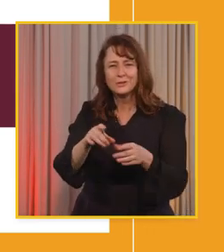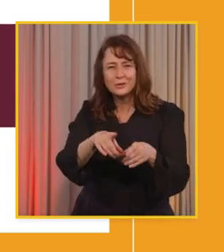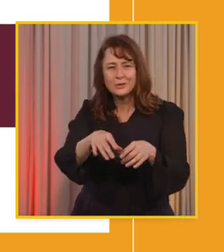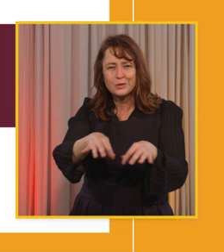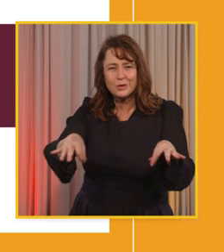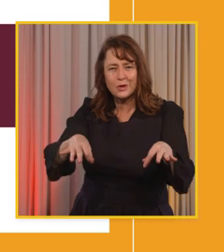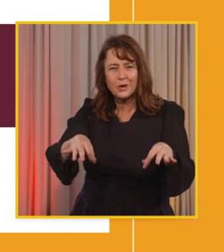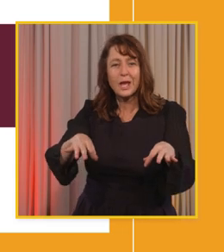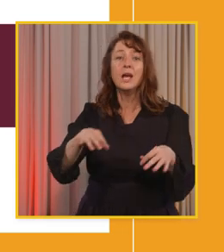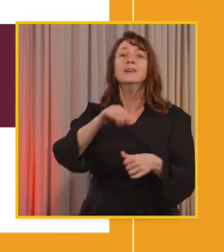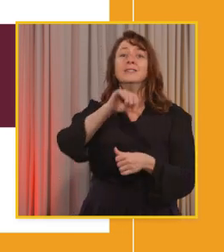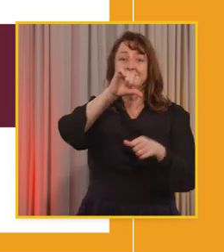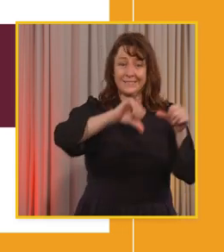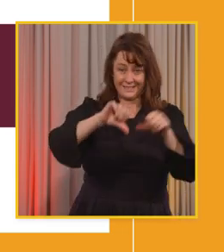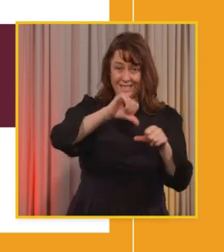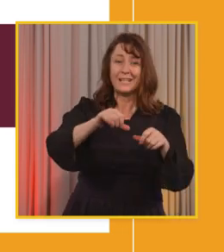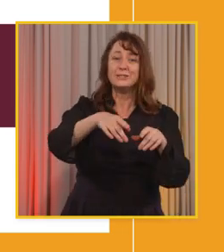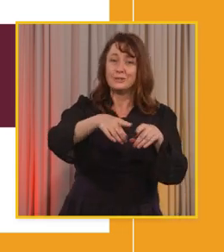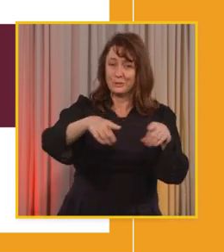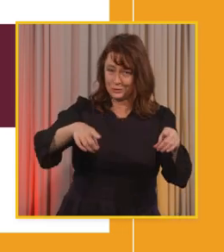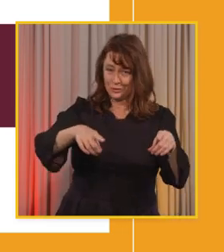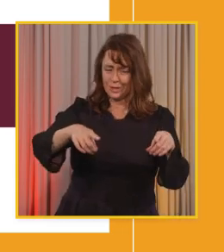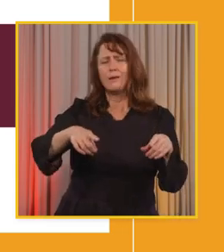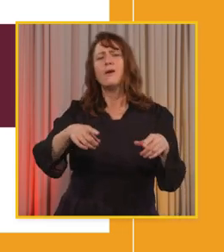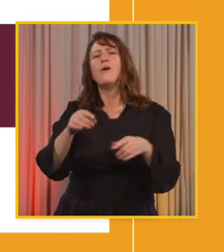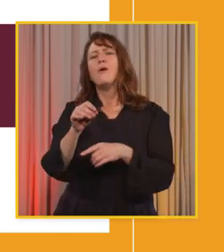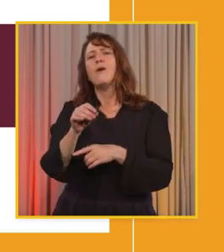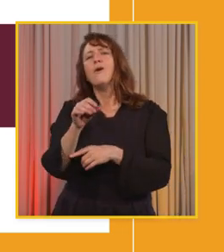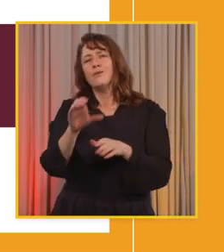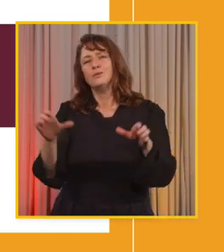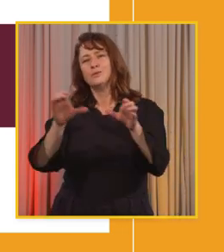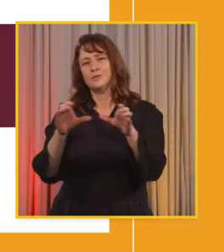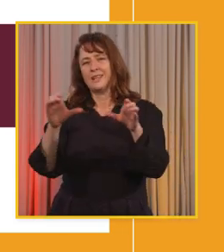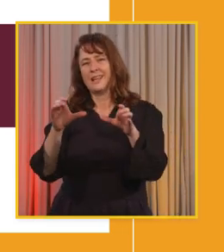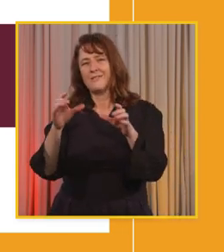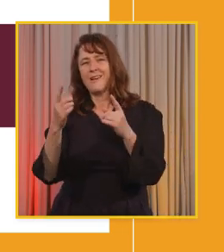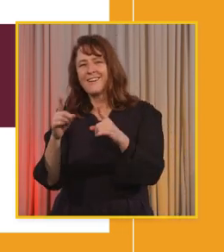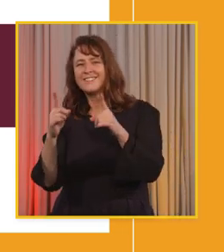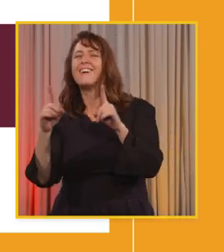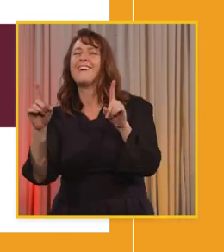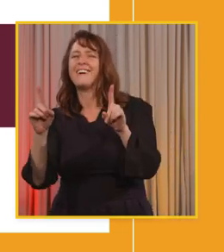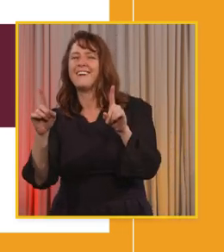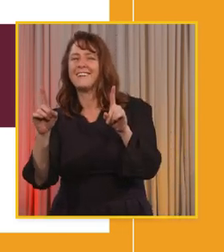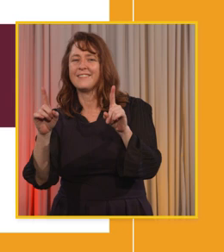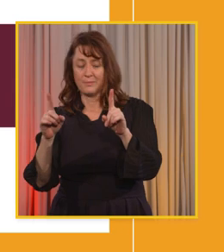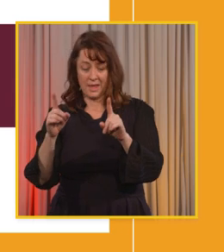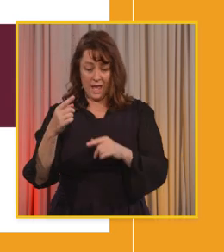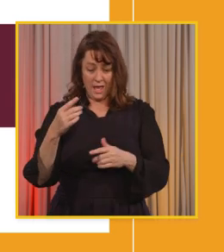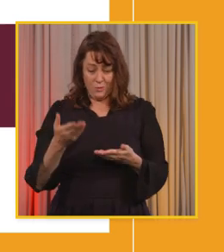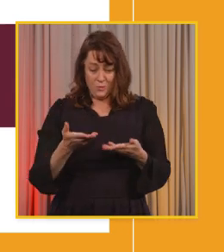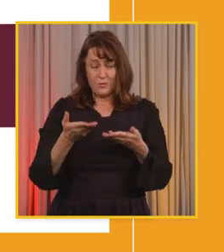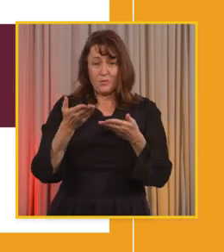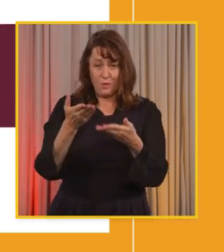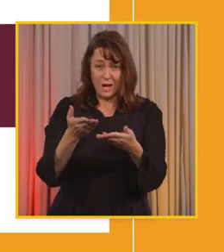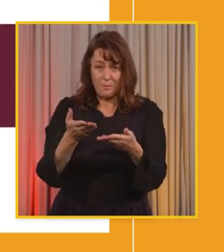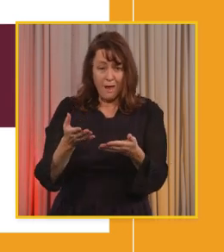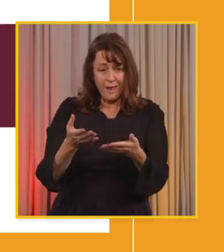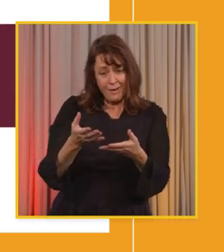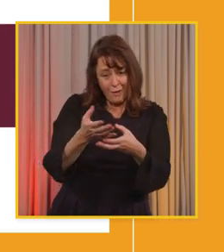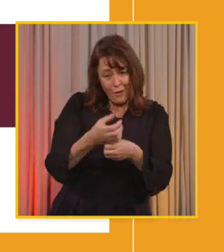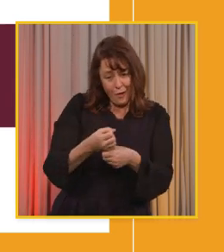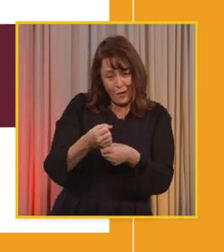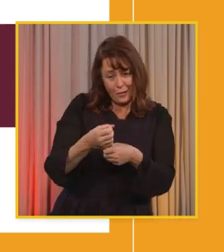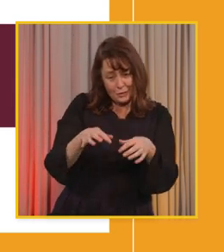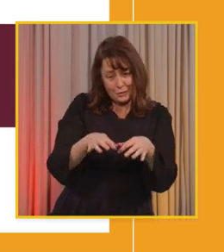Arts degree, Associate of Science degree, and or Certificate of Achievement, and recommend that the